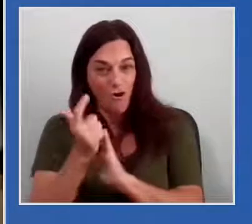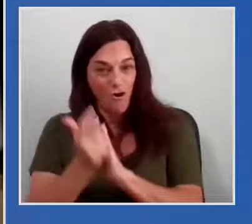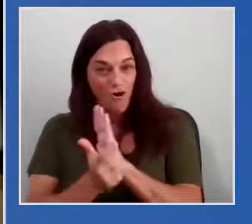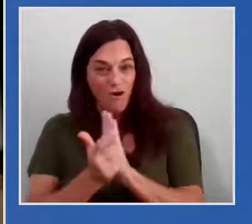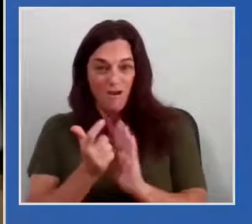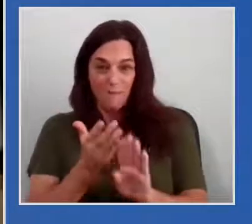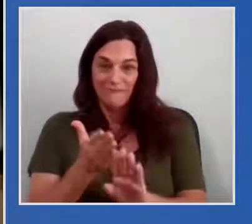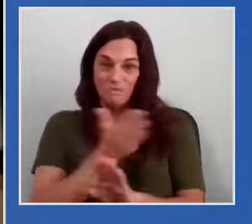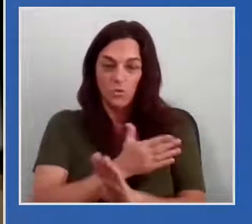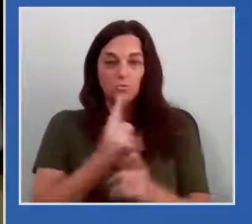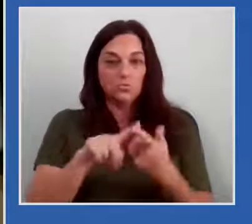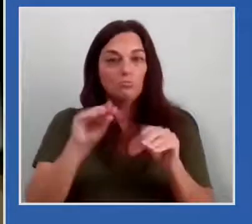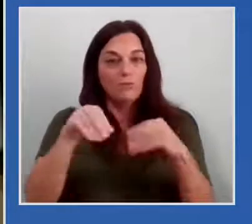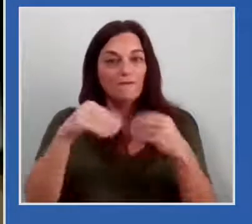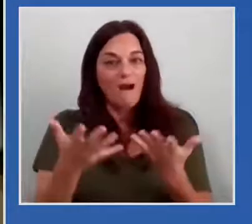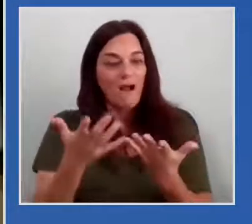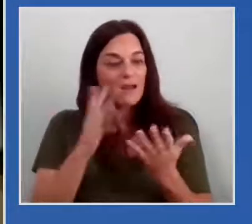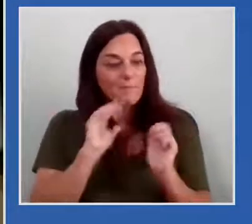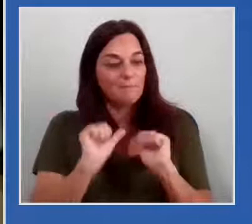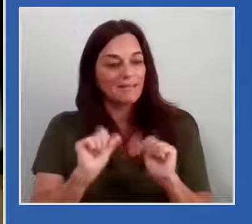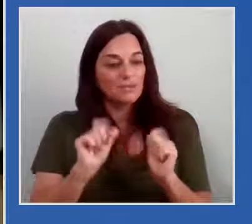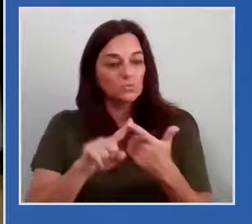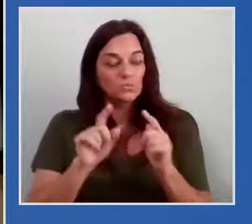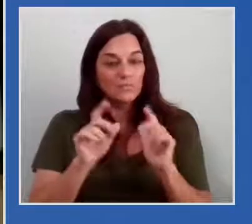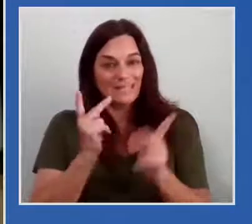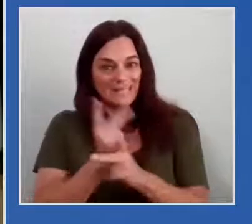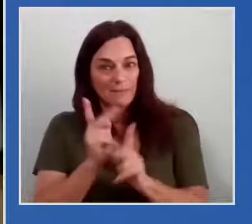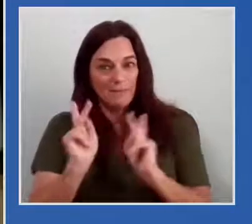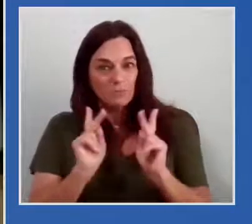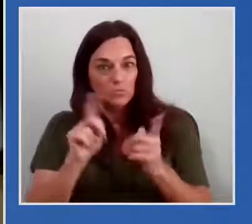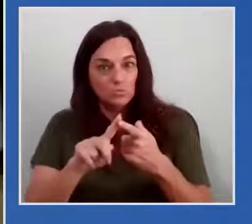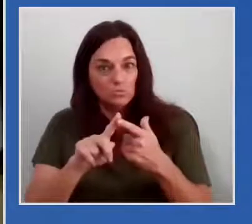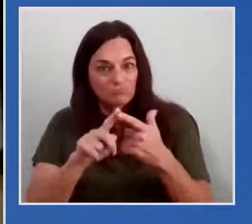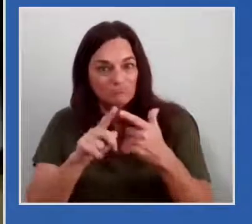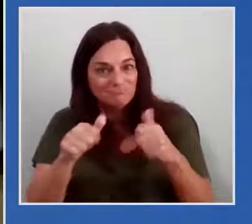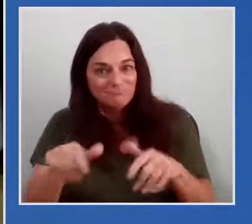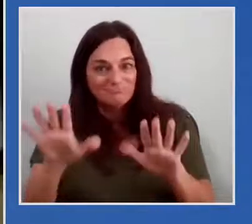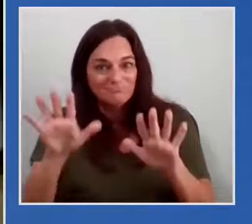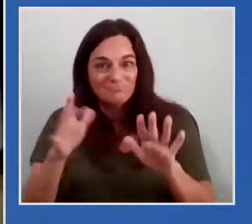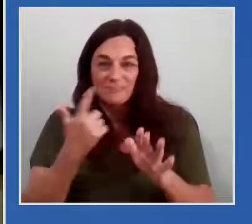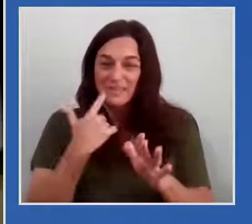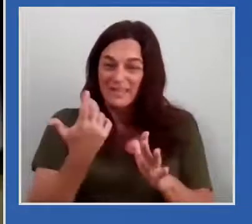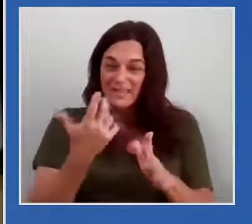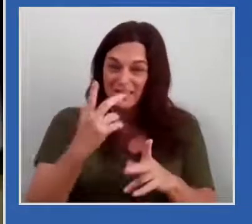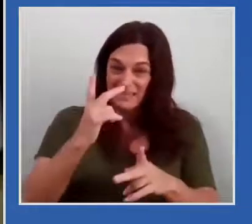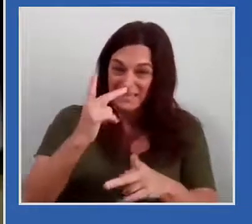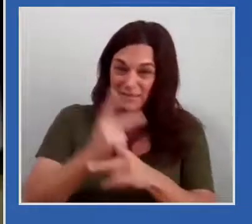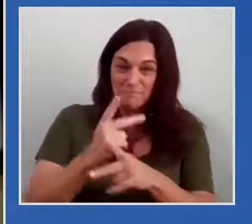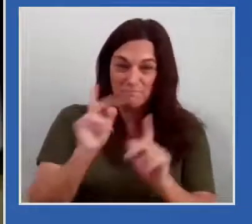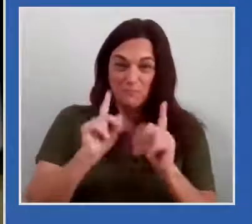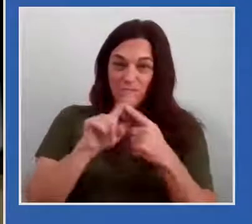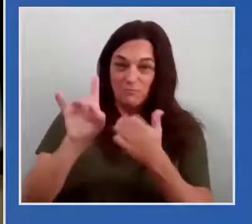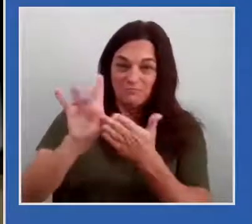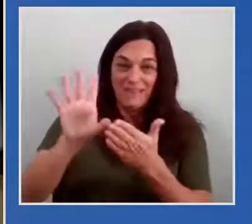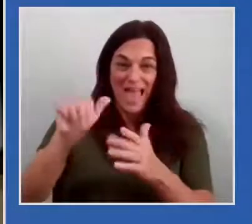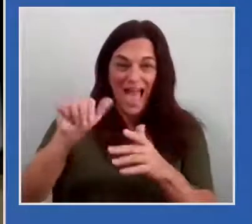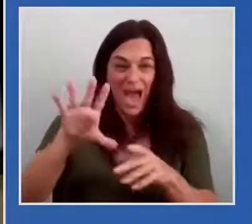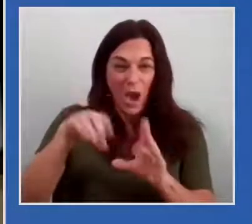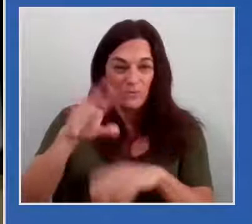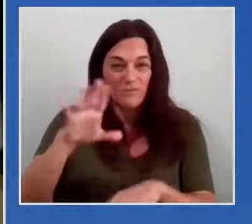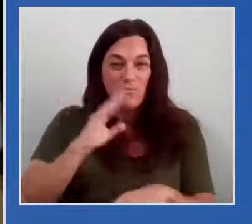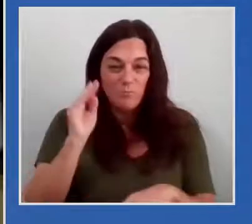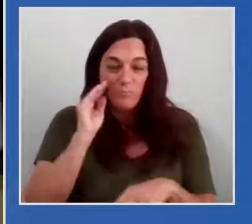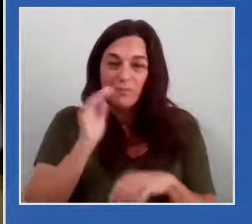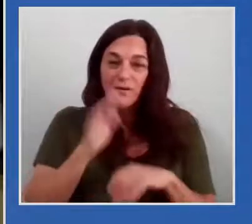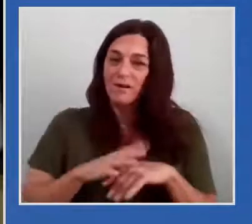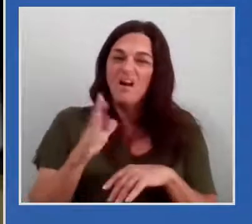the ability to keep people from going out of business, people being kicked out of their homes, et cetera. He turned his back on small